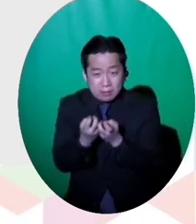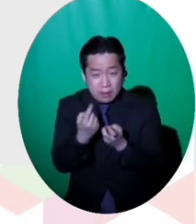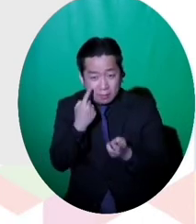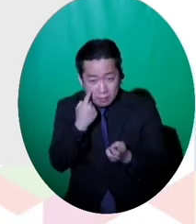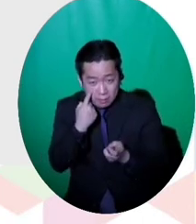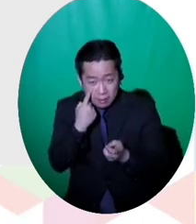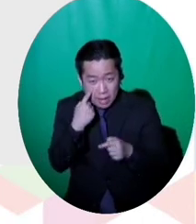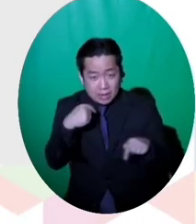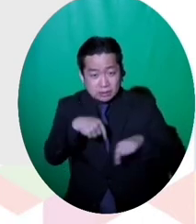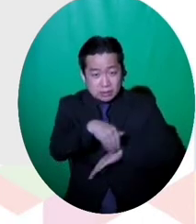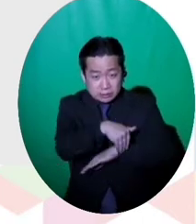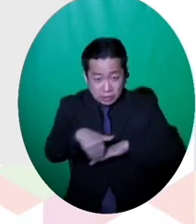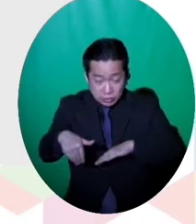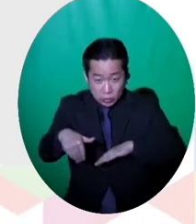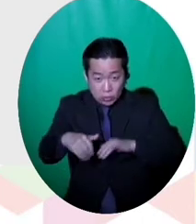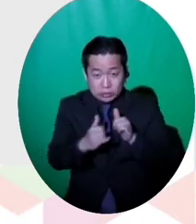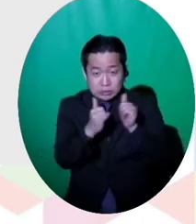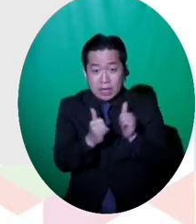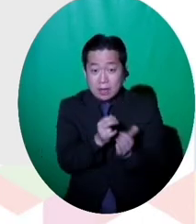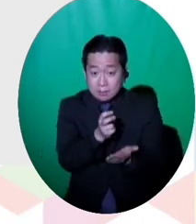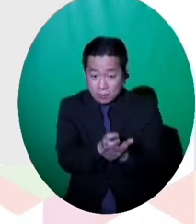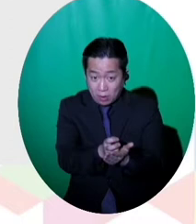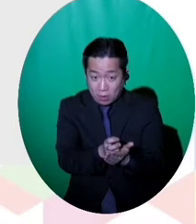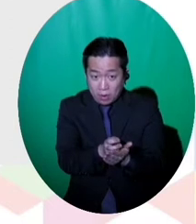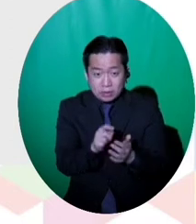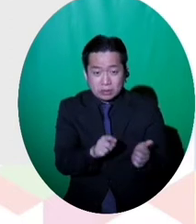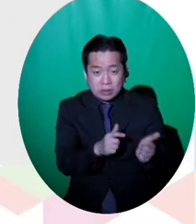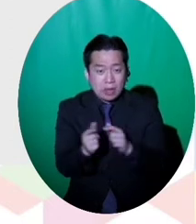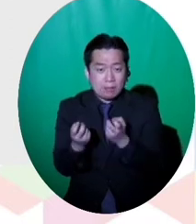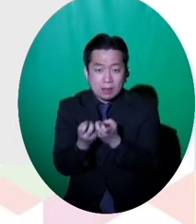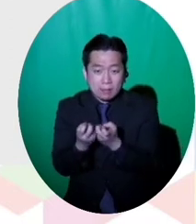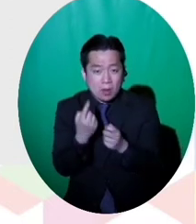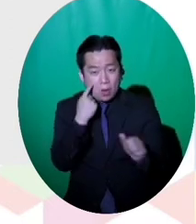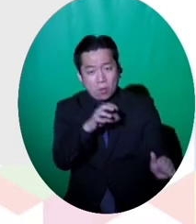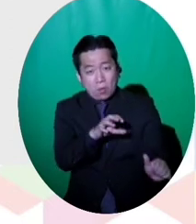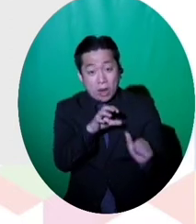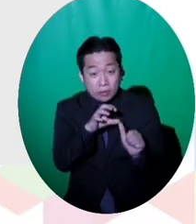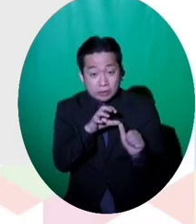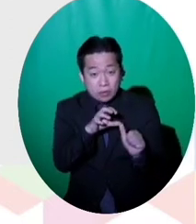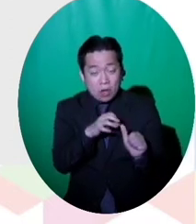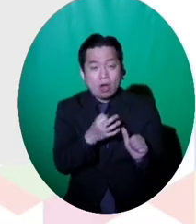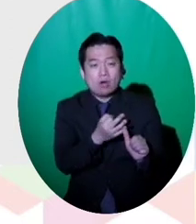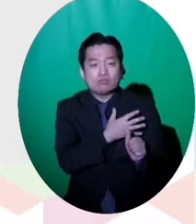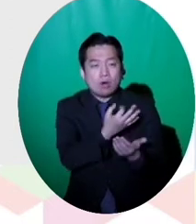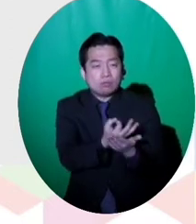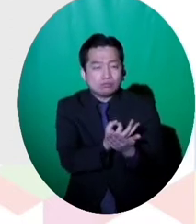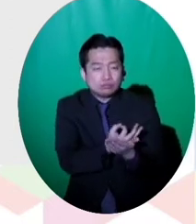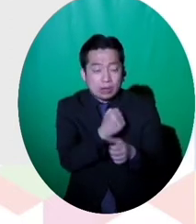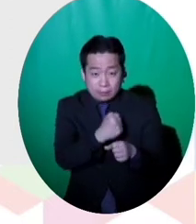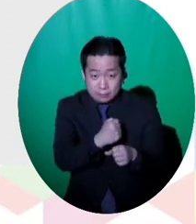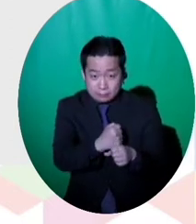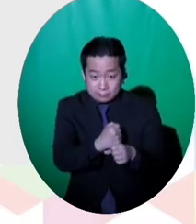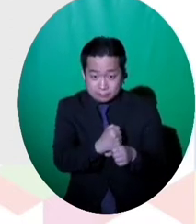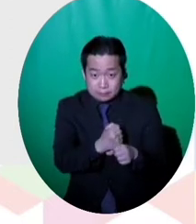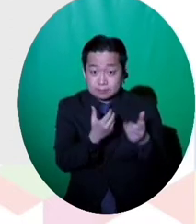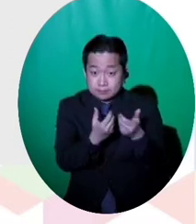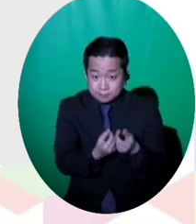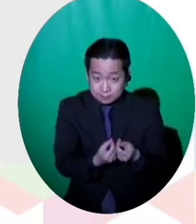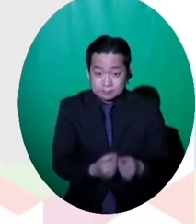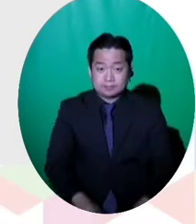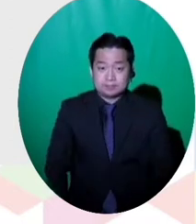conform with their production of greater and greater wealth. And this is true not only in things like the military-industrial